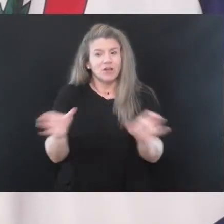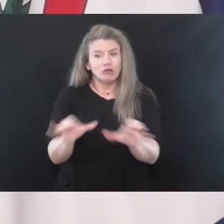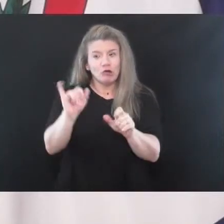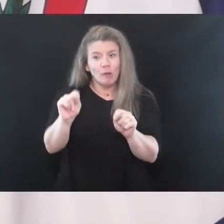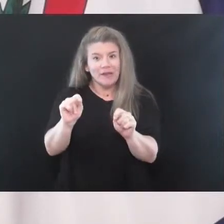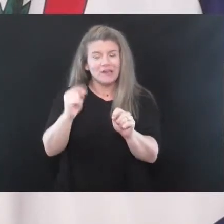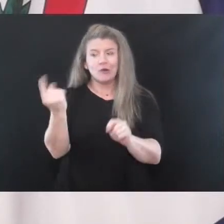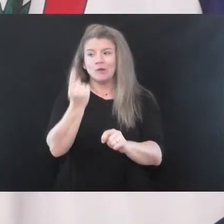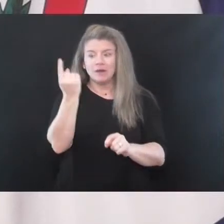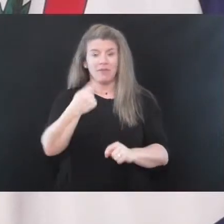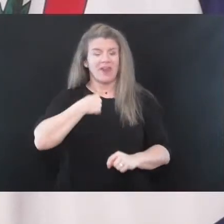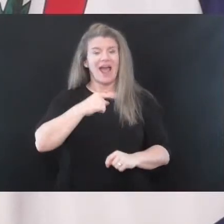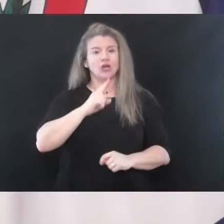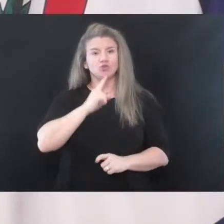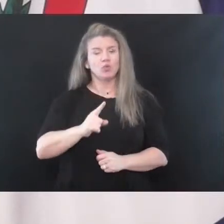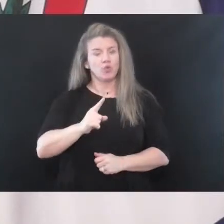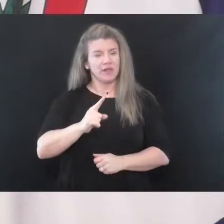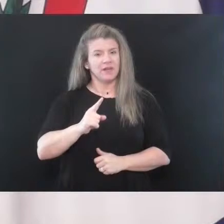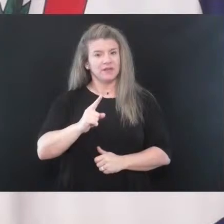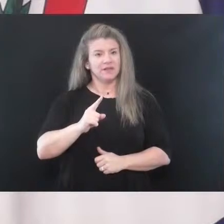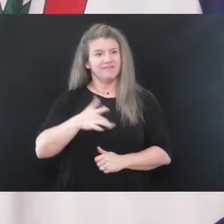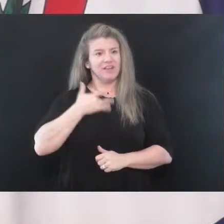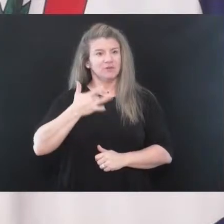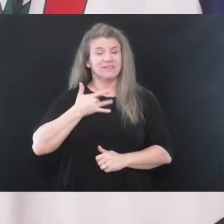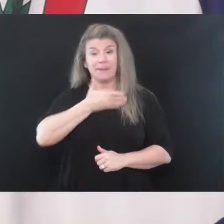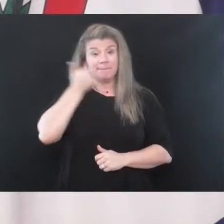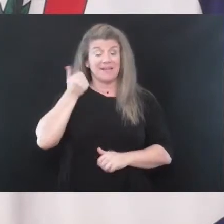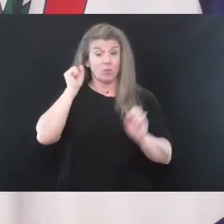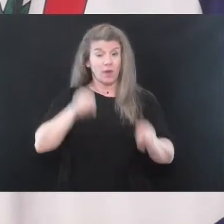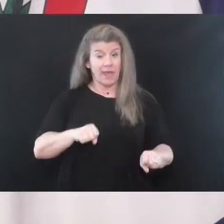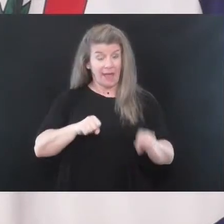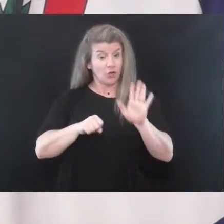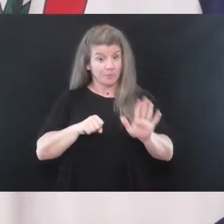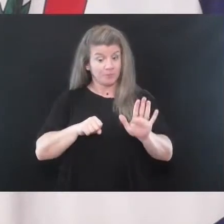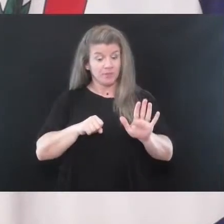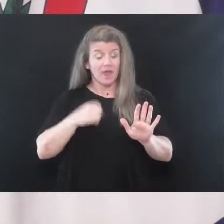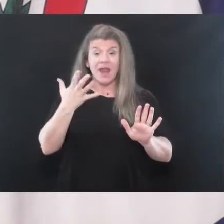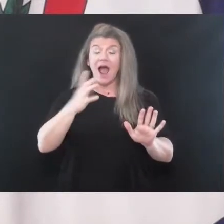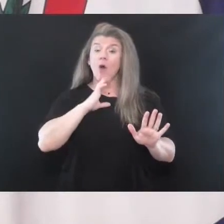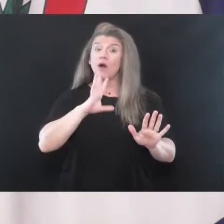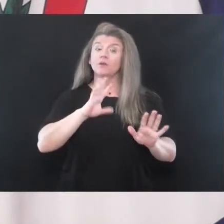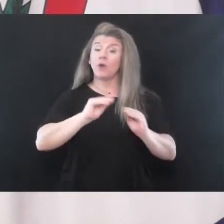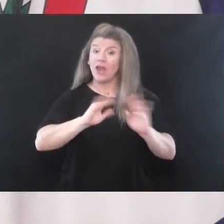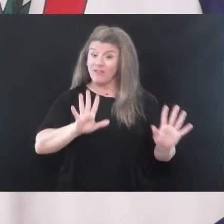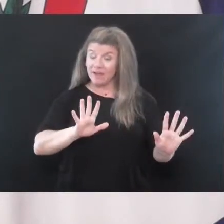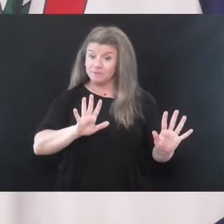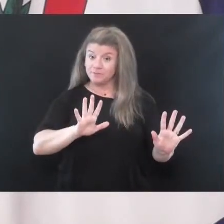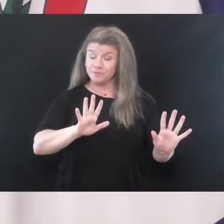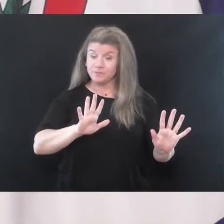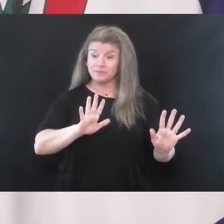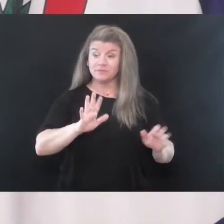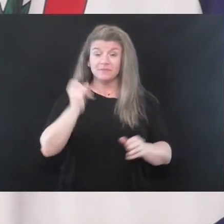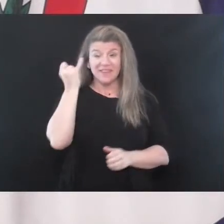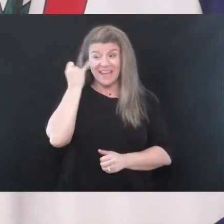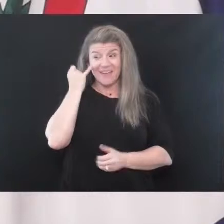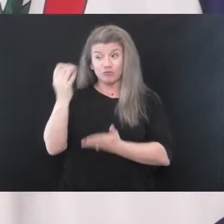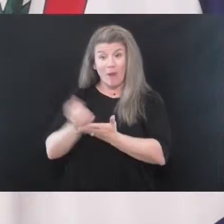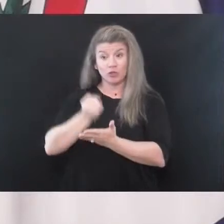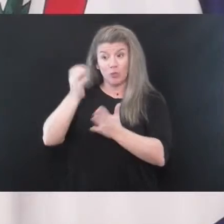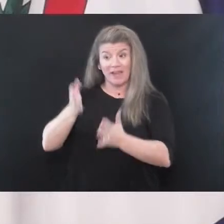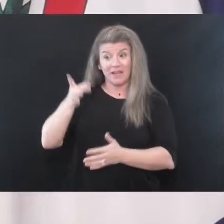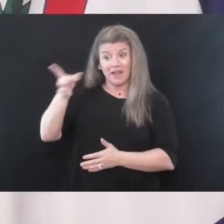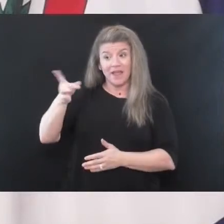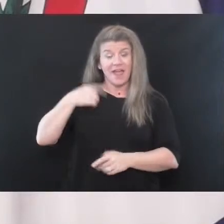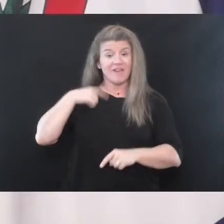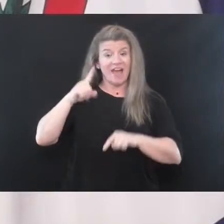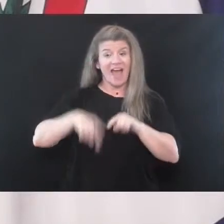do something that I think is really the best we could possibly do. I want to qualify now. You know, if from Treasury and everything I can't get